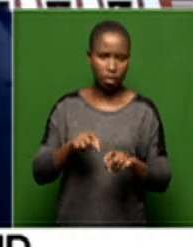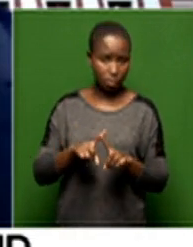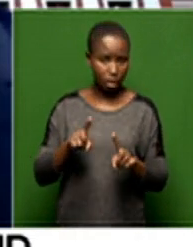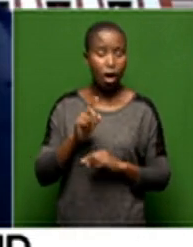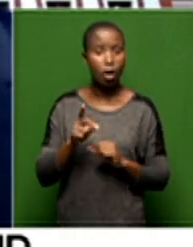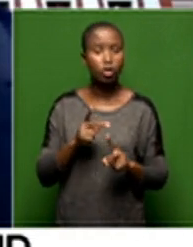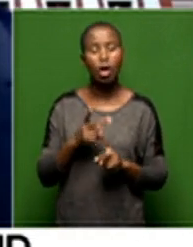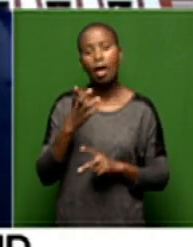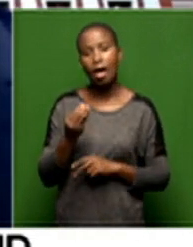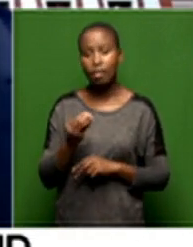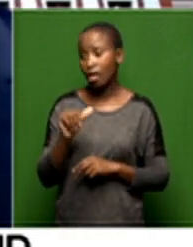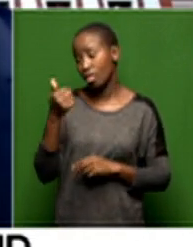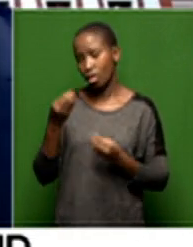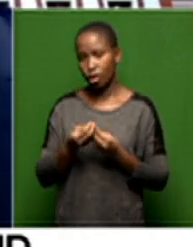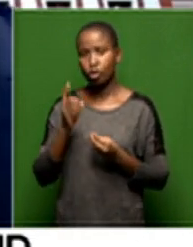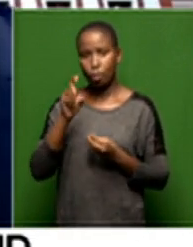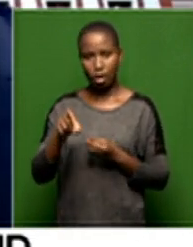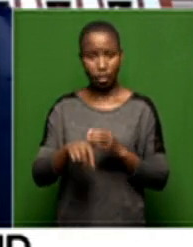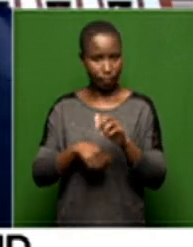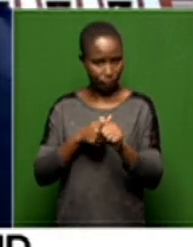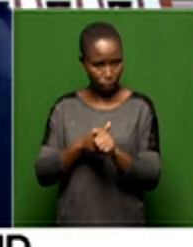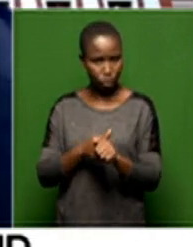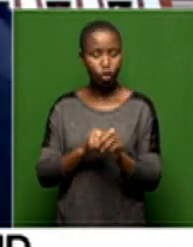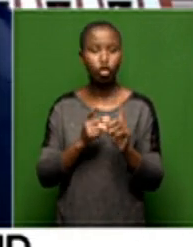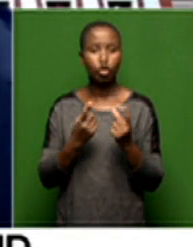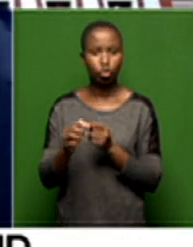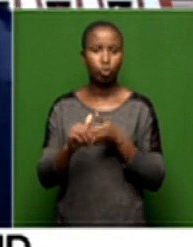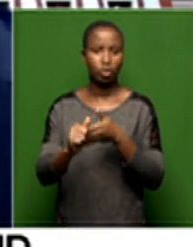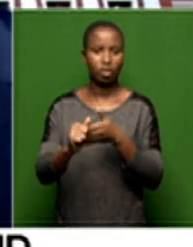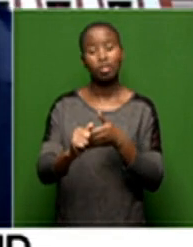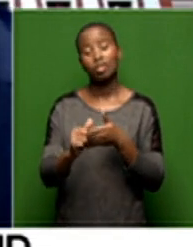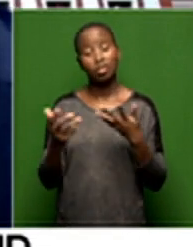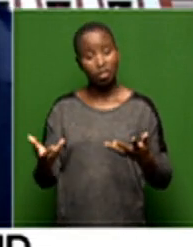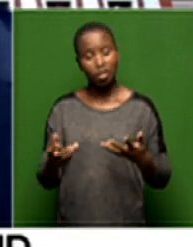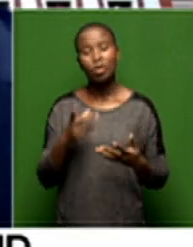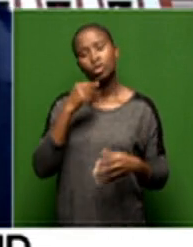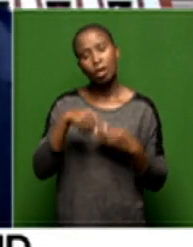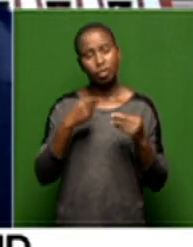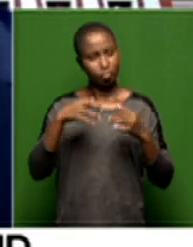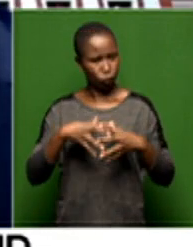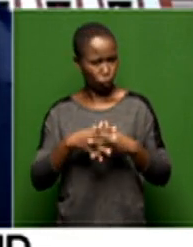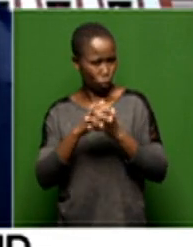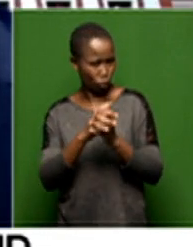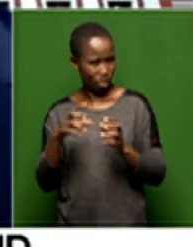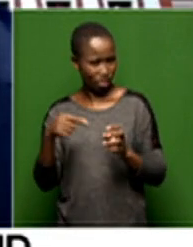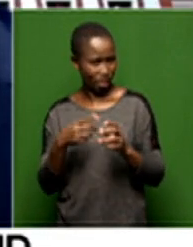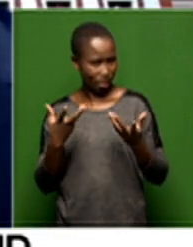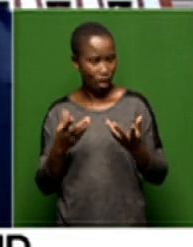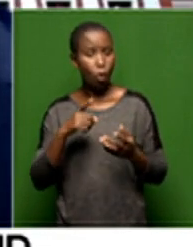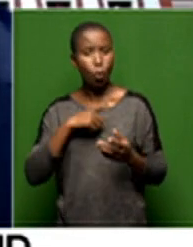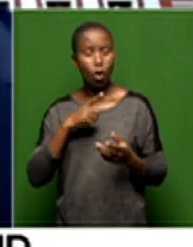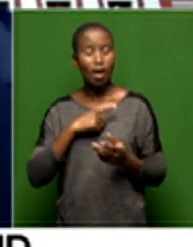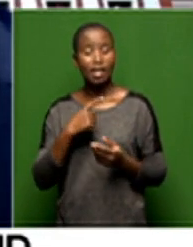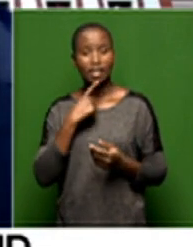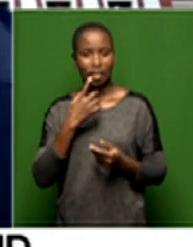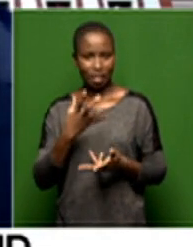to follow by leadership. Now, one of the big things is the talk of reconciliation within, and I bring it up because it is something